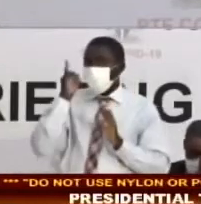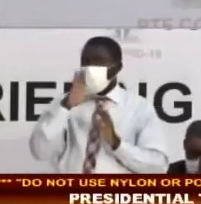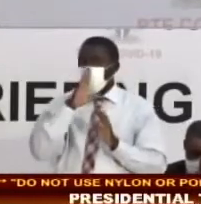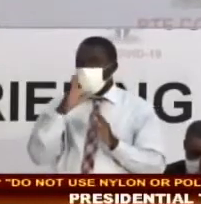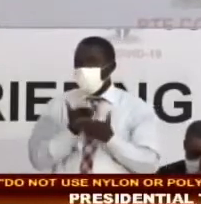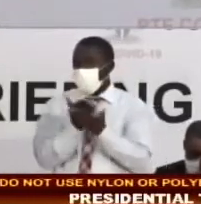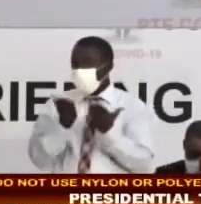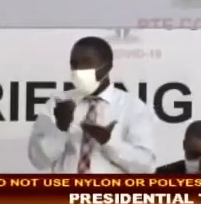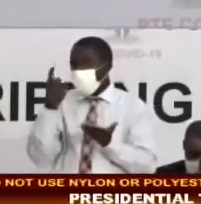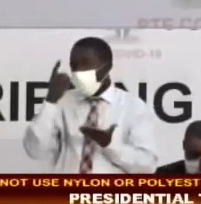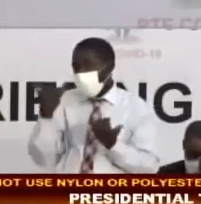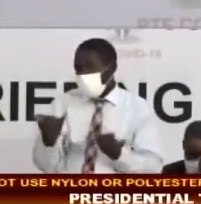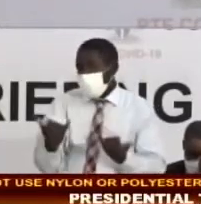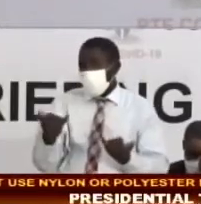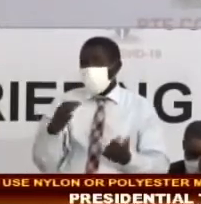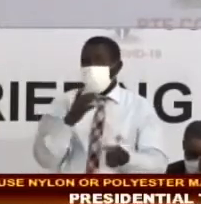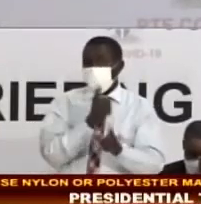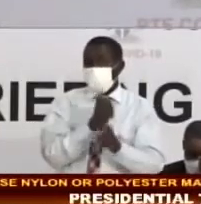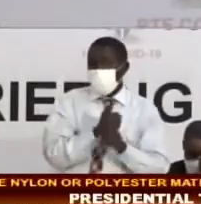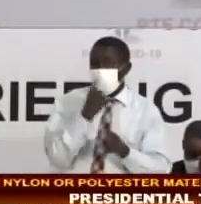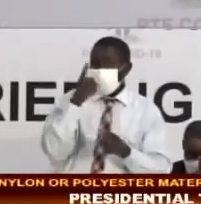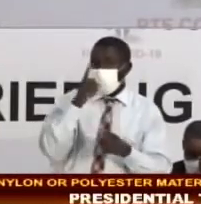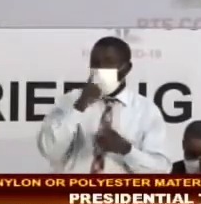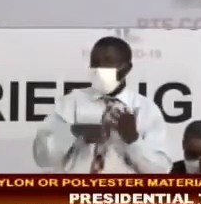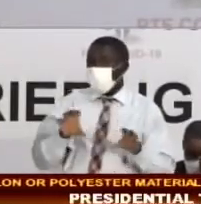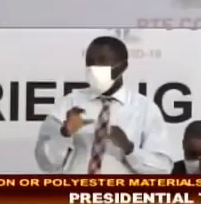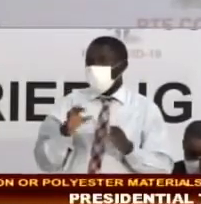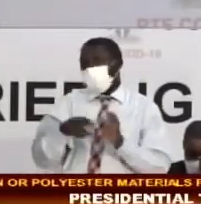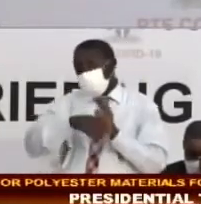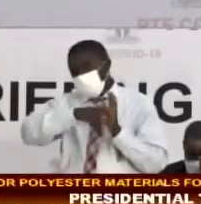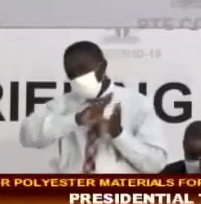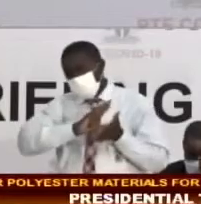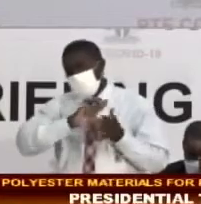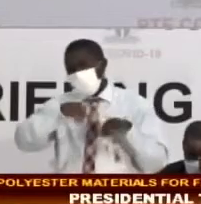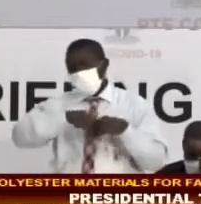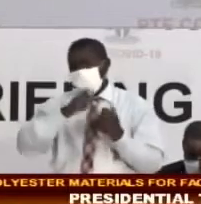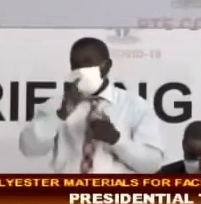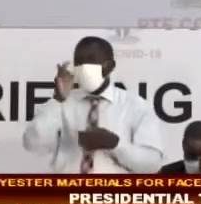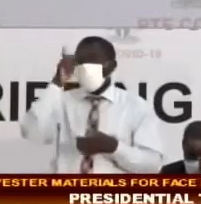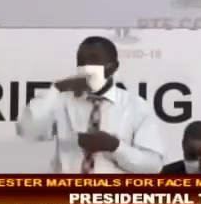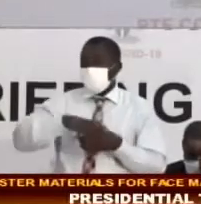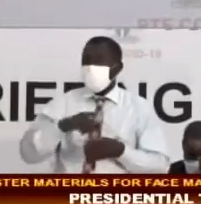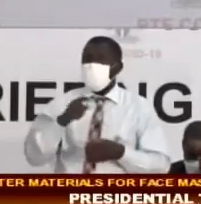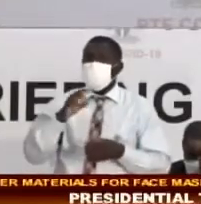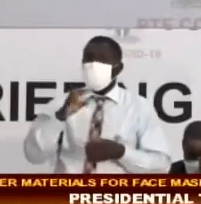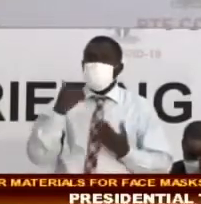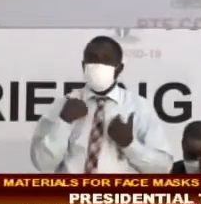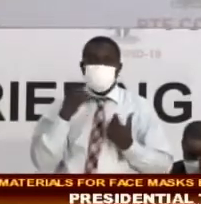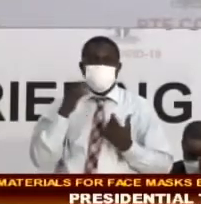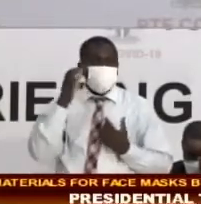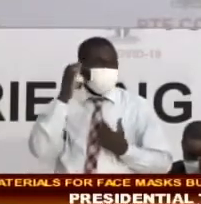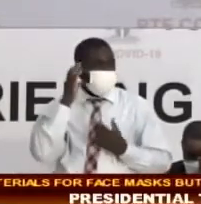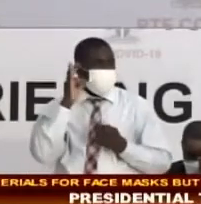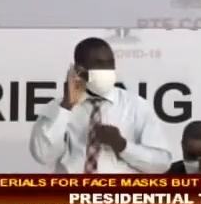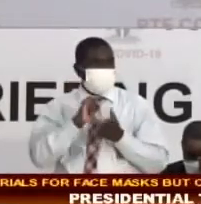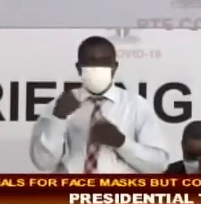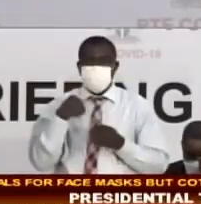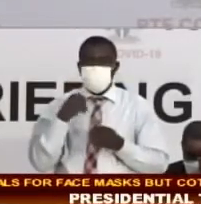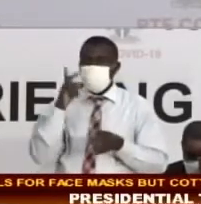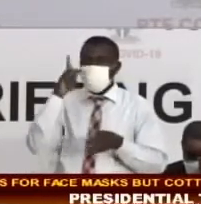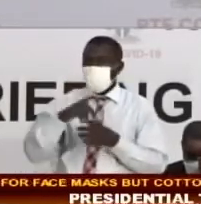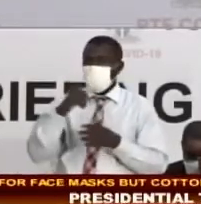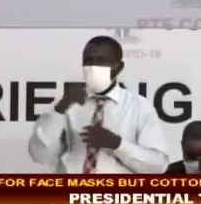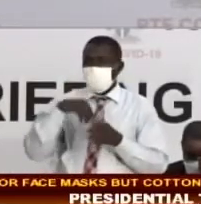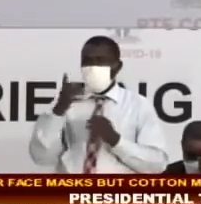not adequate for what I'm doing, and then they can review how you can participate. You've also heard that we are participating in all the research